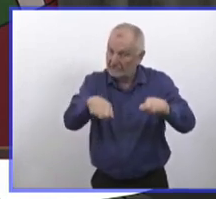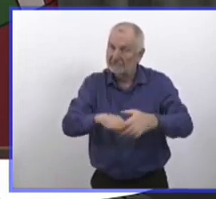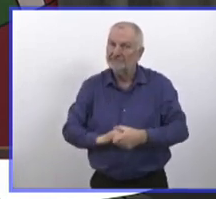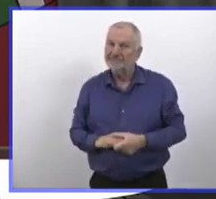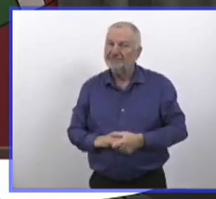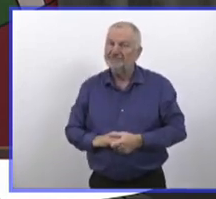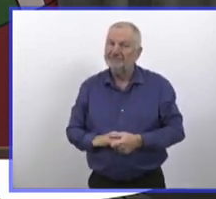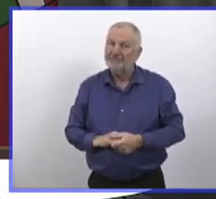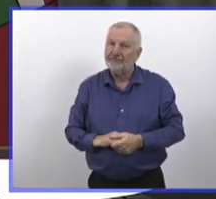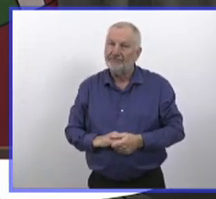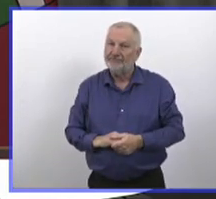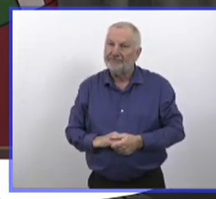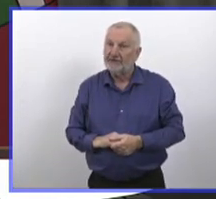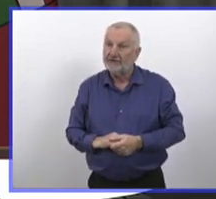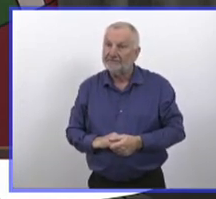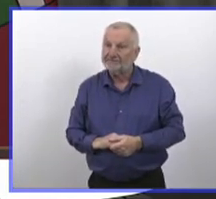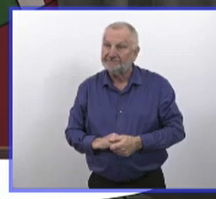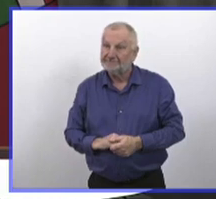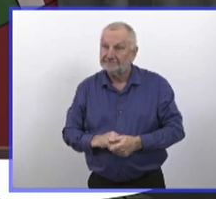healthcare provider or pharmacy.